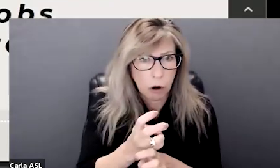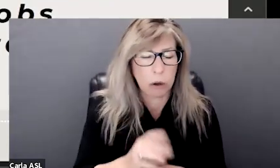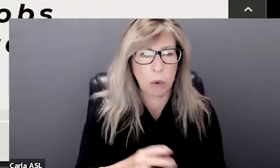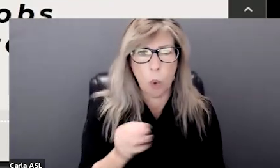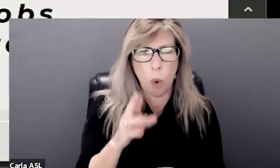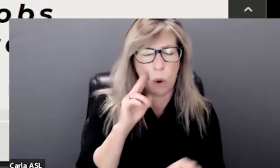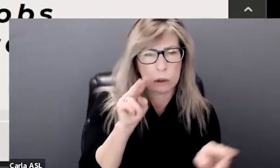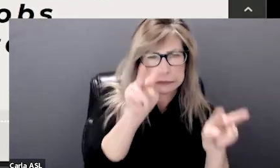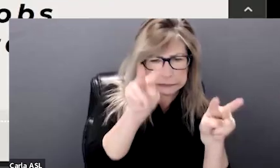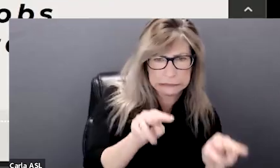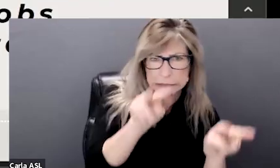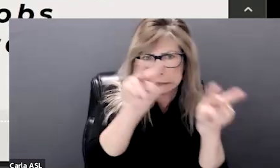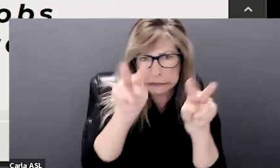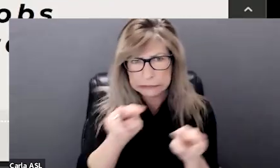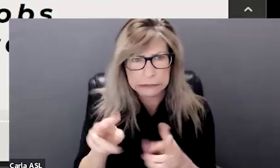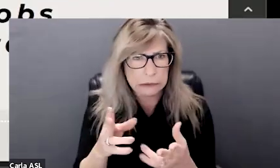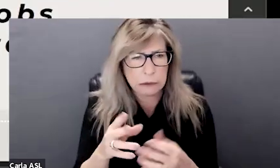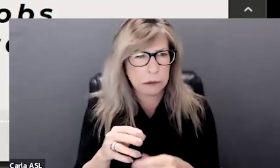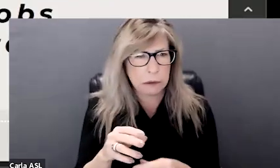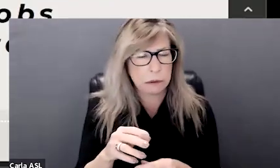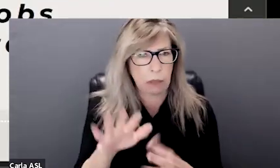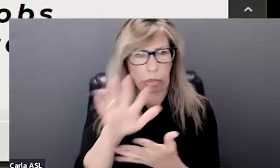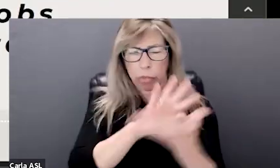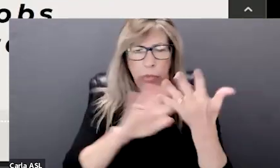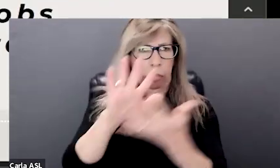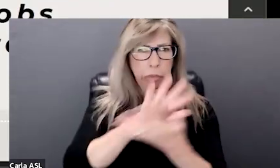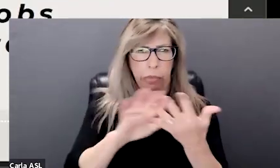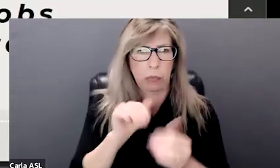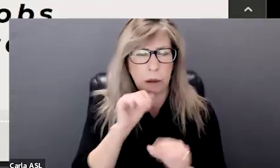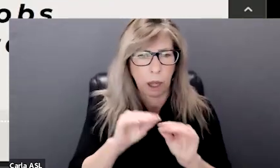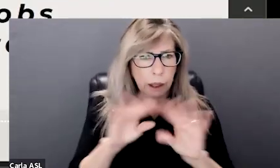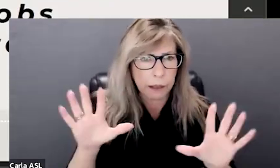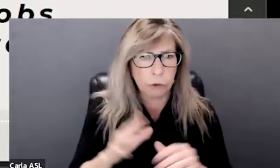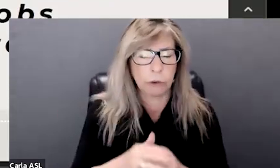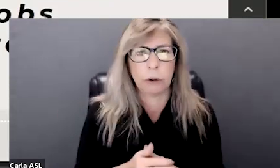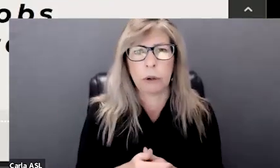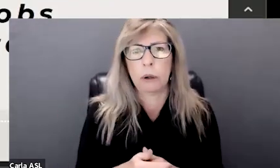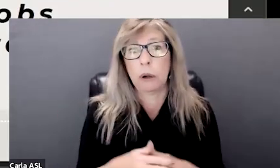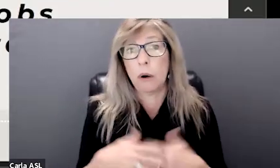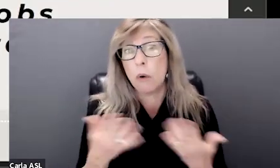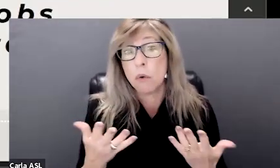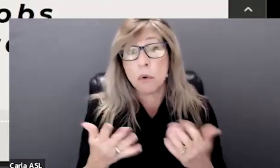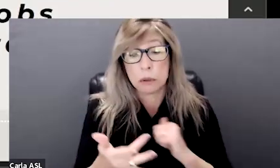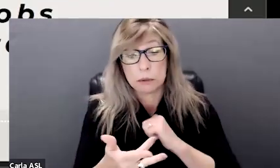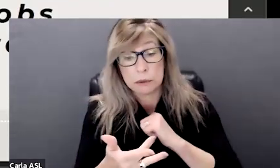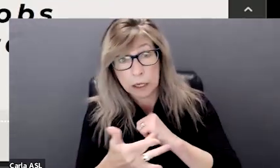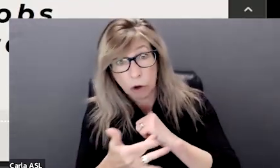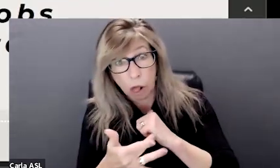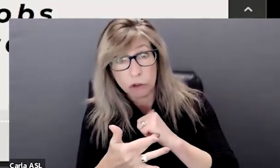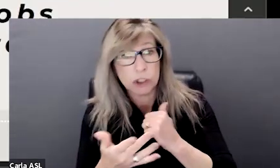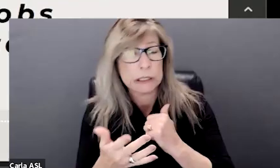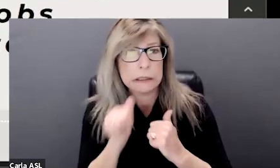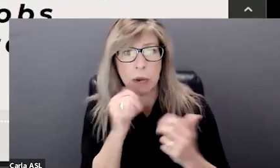if it's difficult because of the design or the technology, the compatibility in the background, those can pose